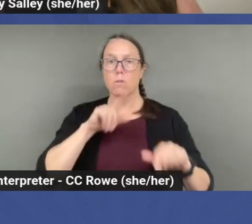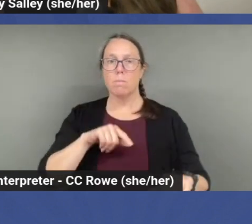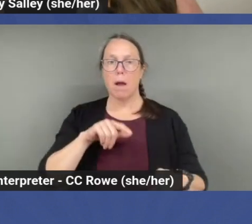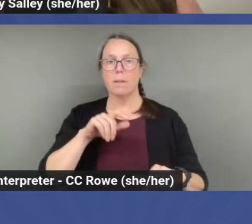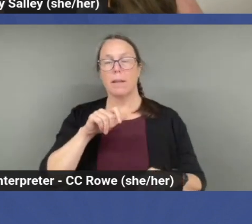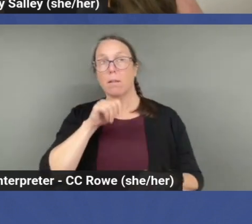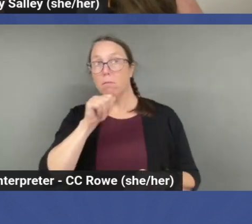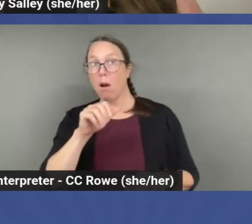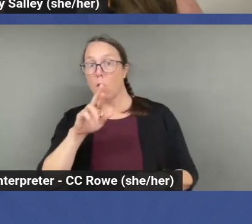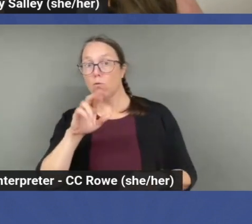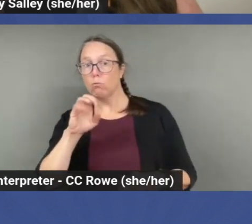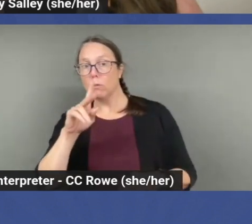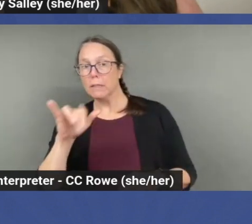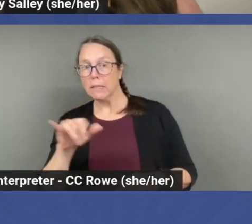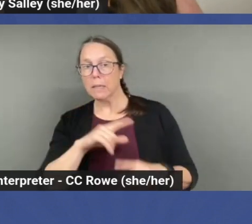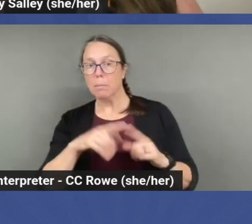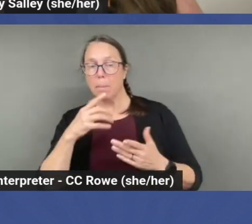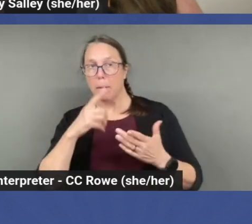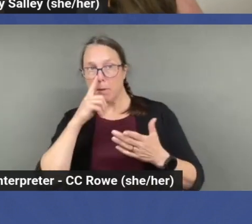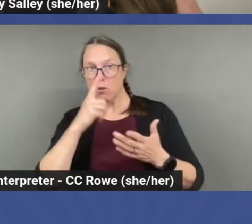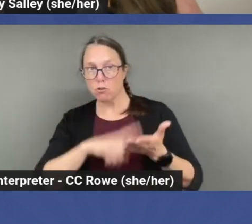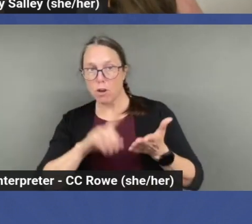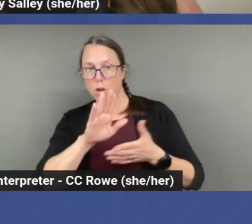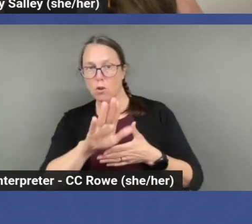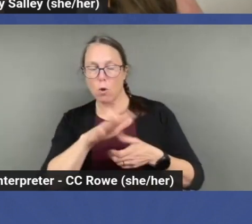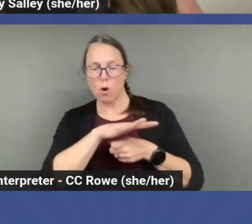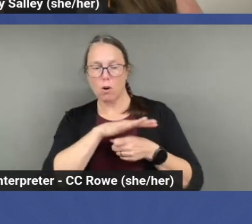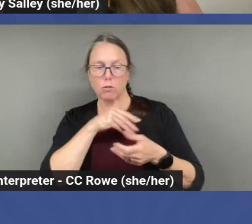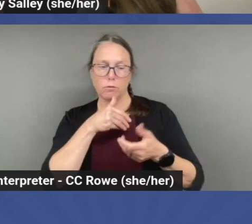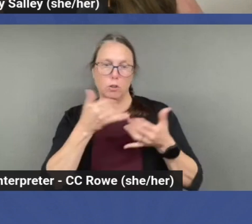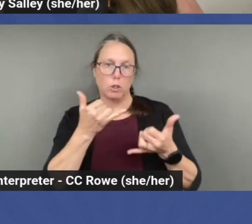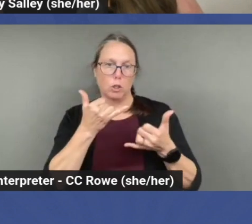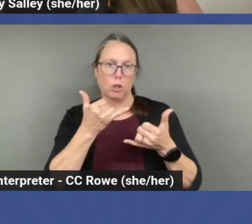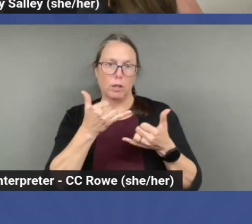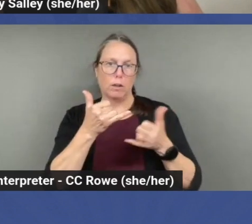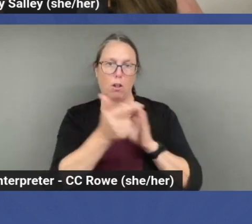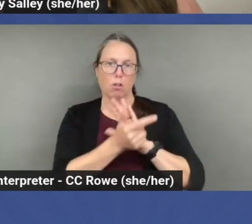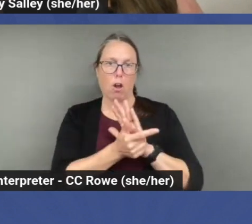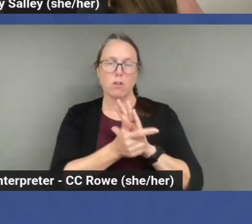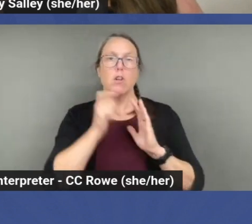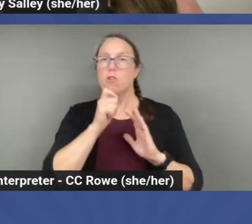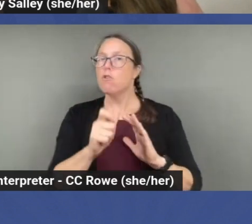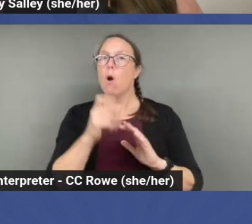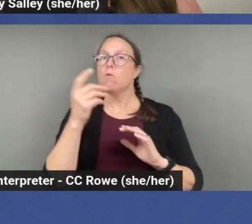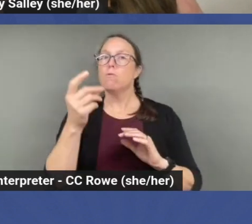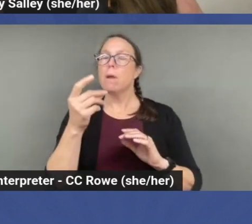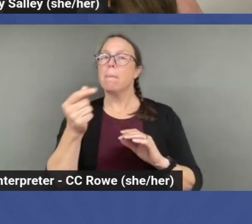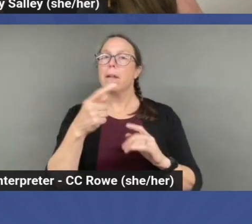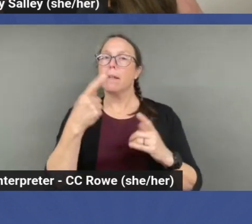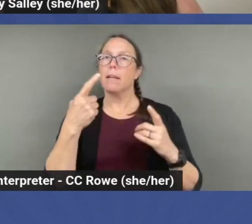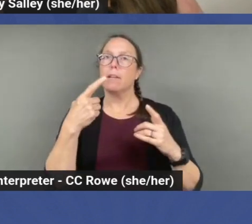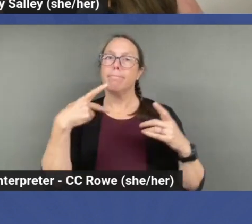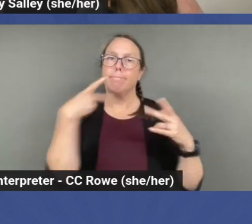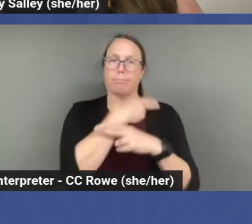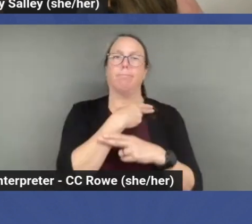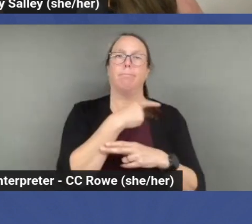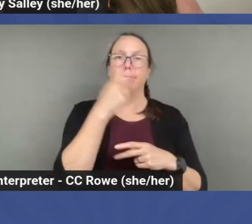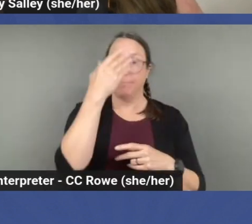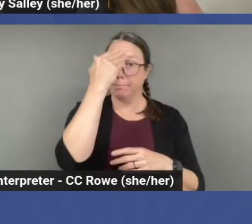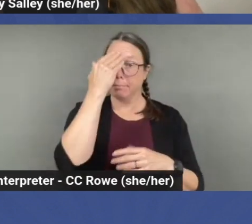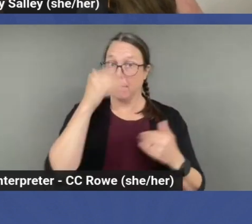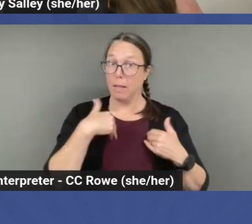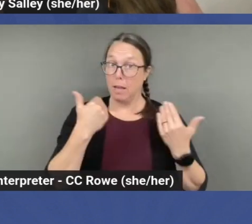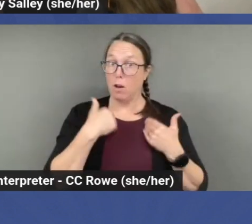risky, but you need to check maybe your current laws. Like, don't close the door immediately, no, because I know for sure that younger generations